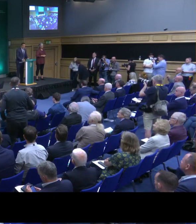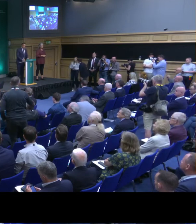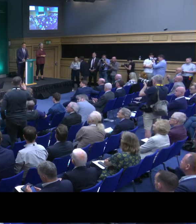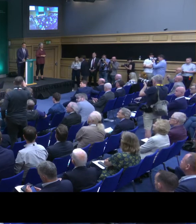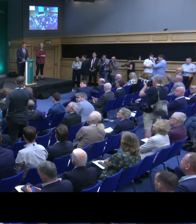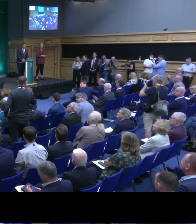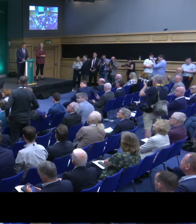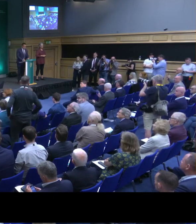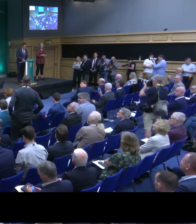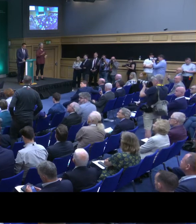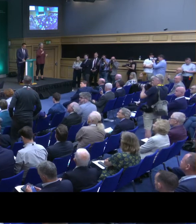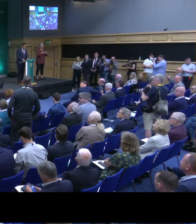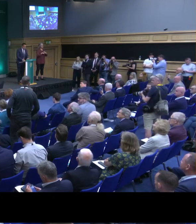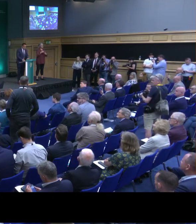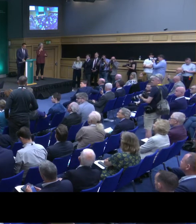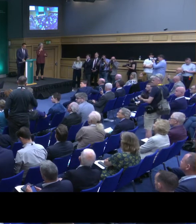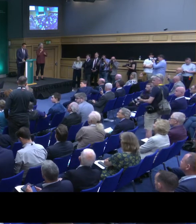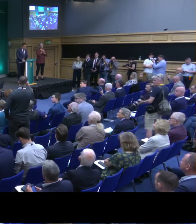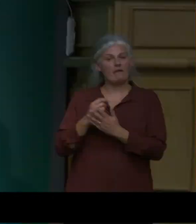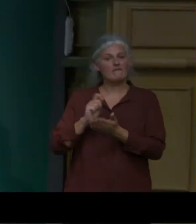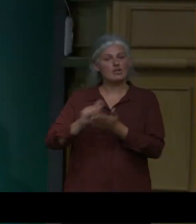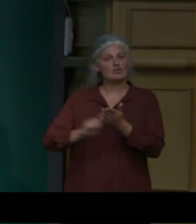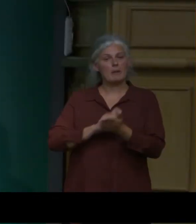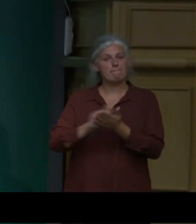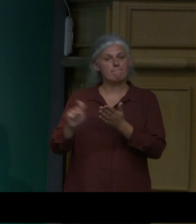do you believe in democracies